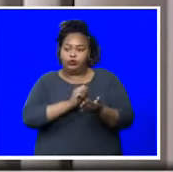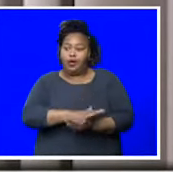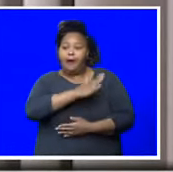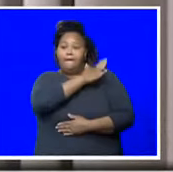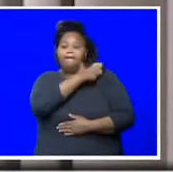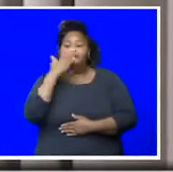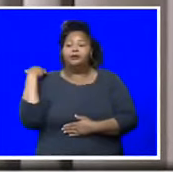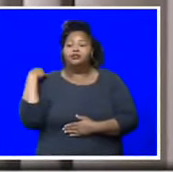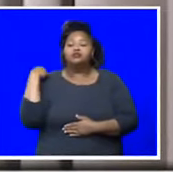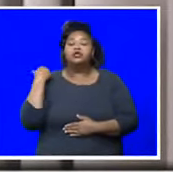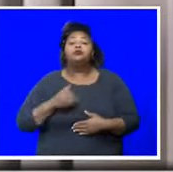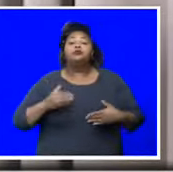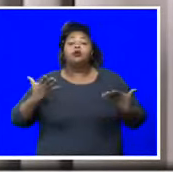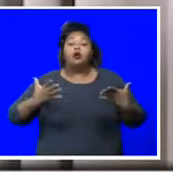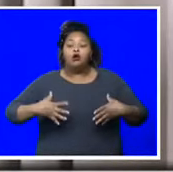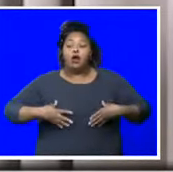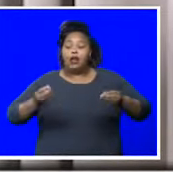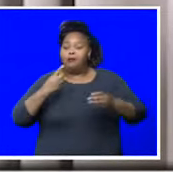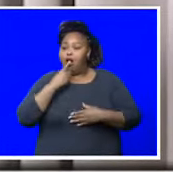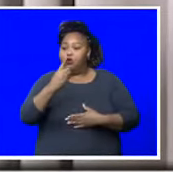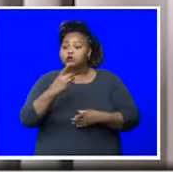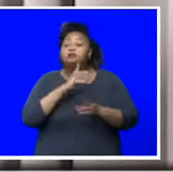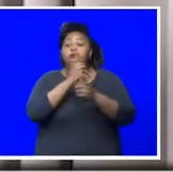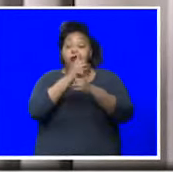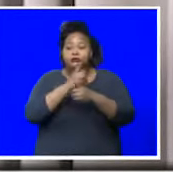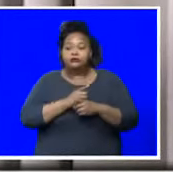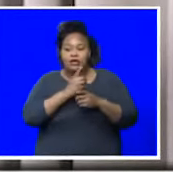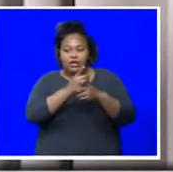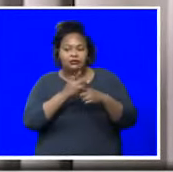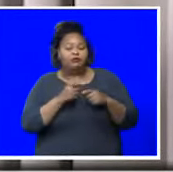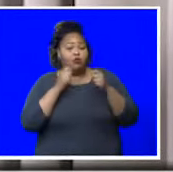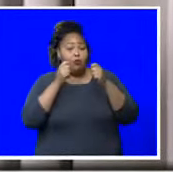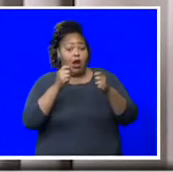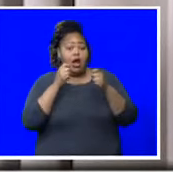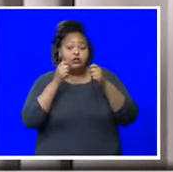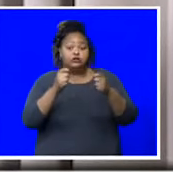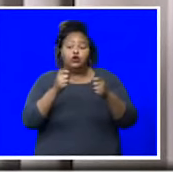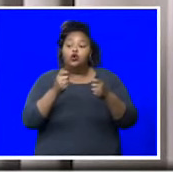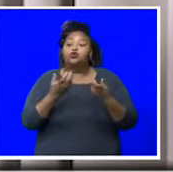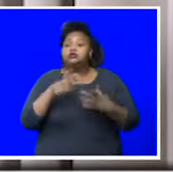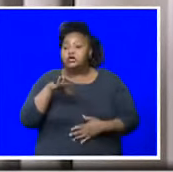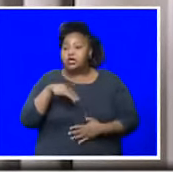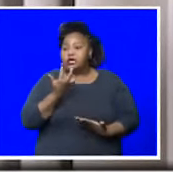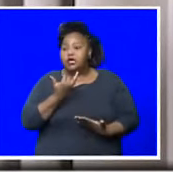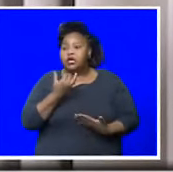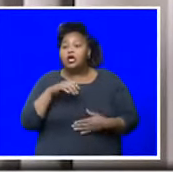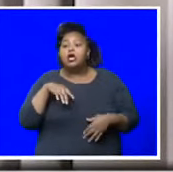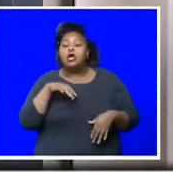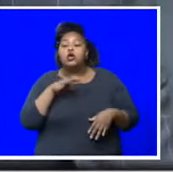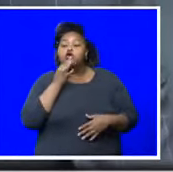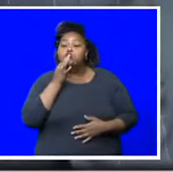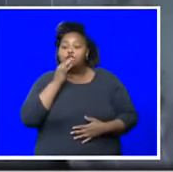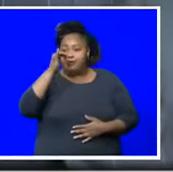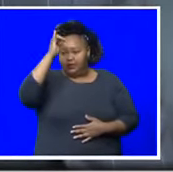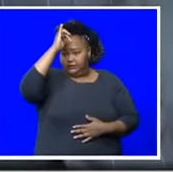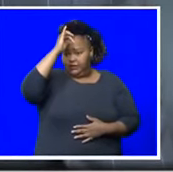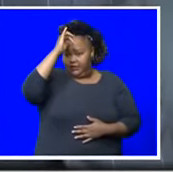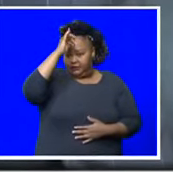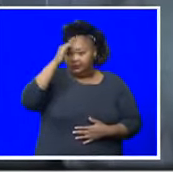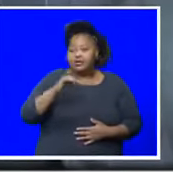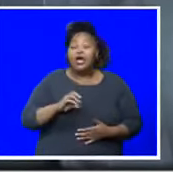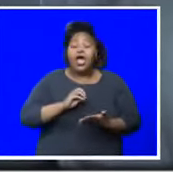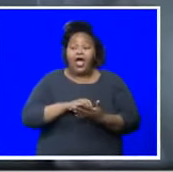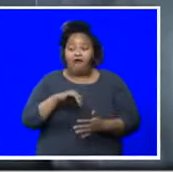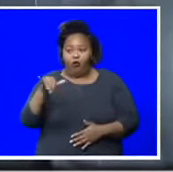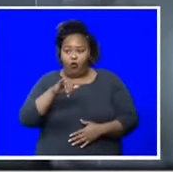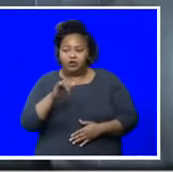lakhona kuyo insha evene nekuthi ke insha ibanjiswa njani kulawo makhono nekuthi ke imisebenzini ukuthi ngeka maphi ngabe ngapane lephungathe